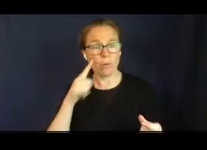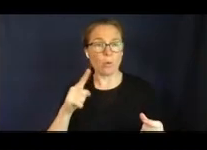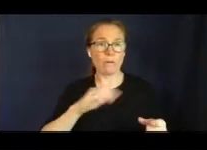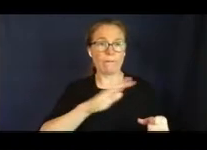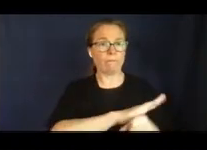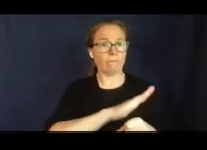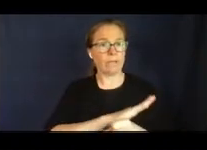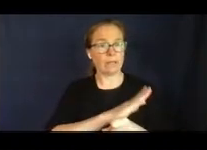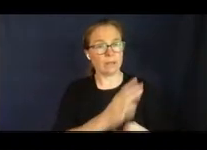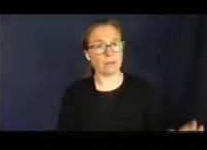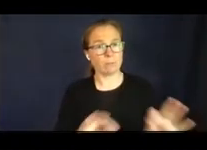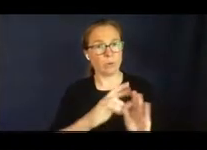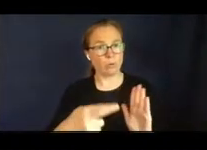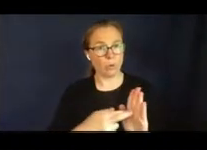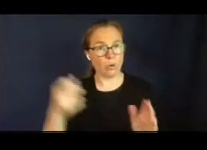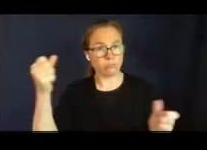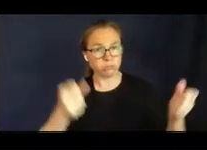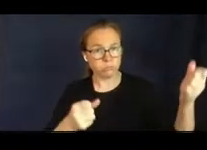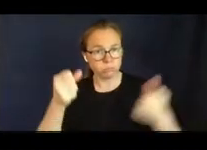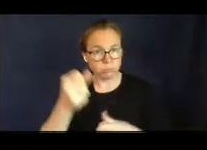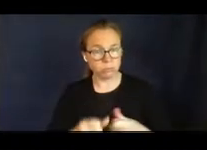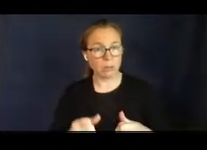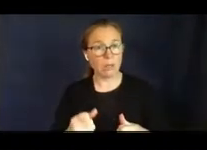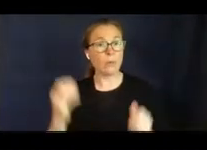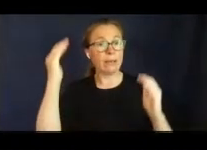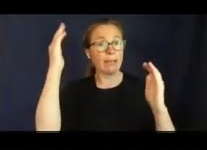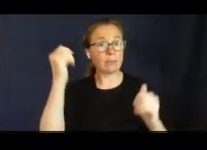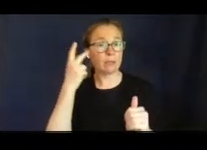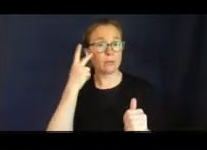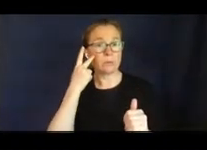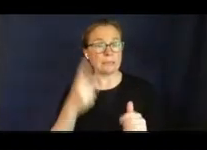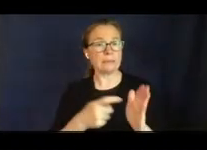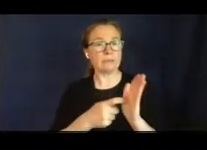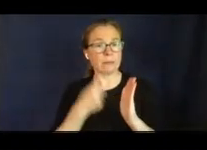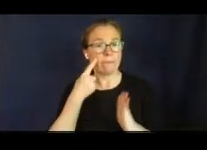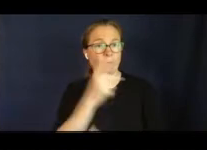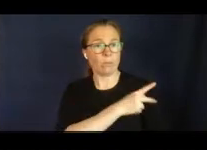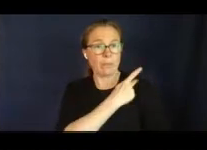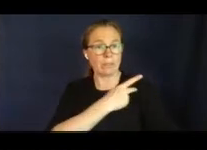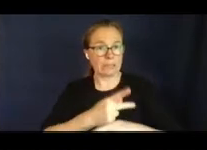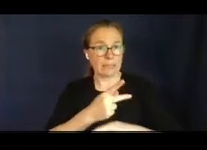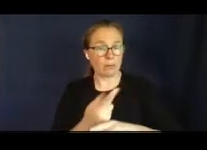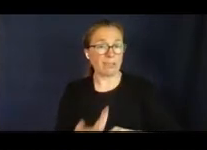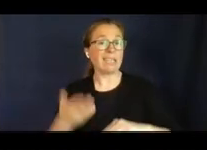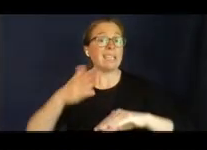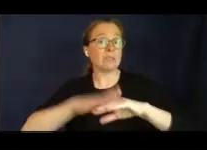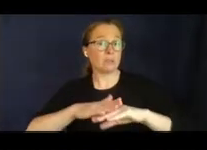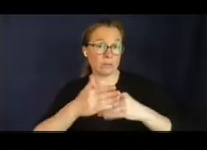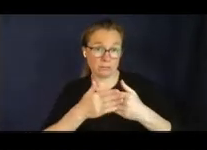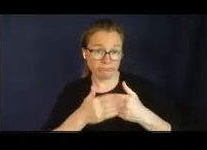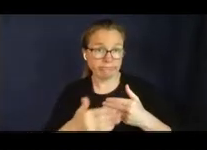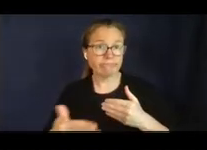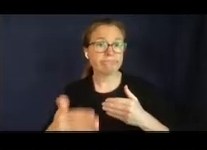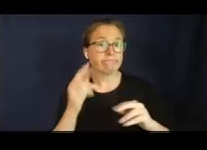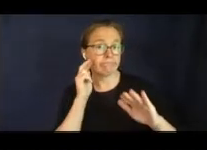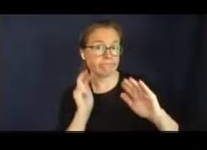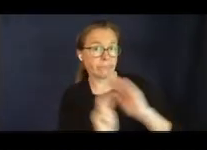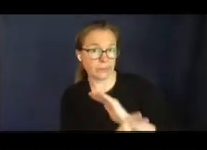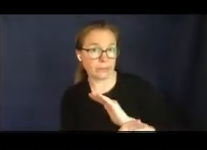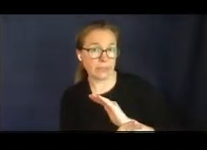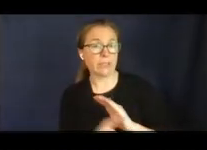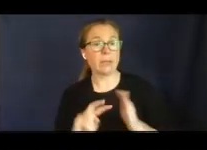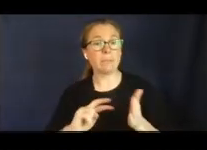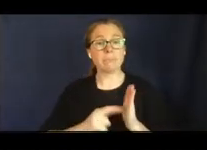We actually expect to see demand for inpatient care increase for the foreseeable future, and we will need to continue to